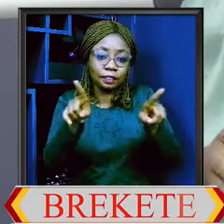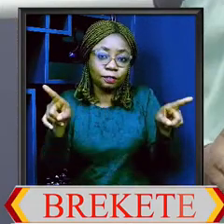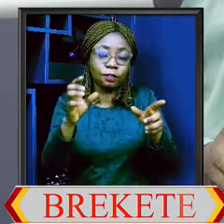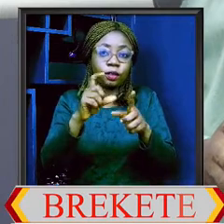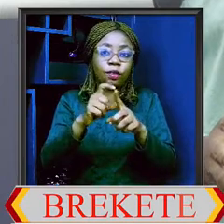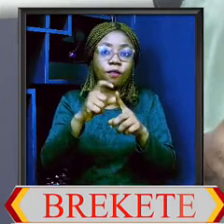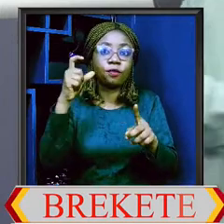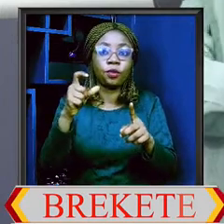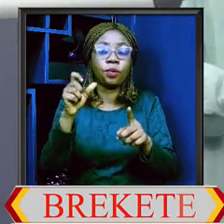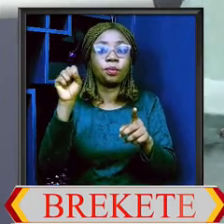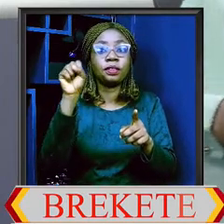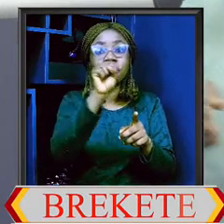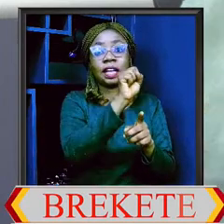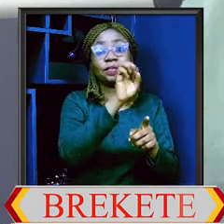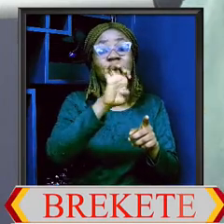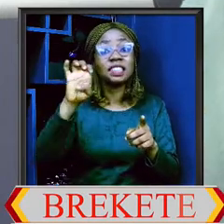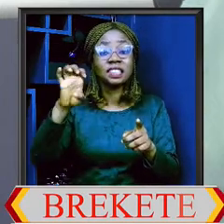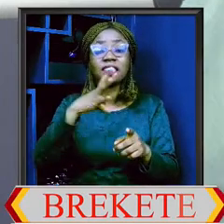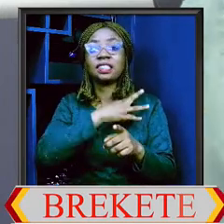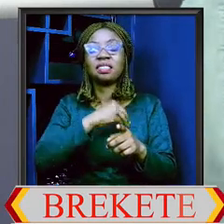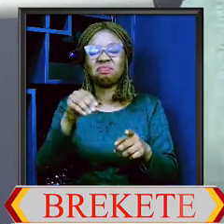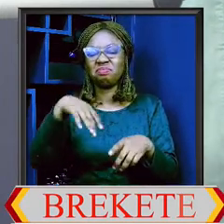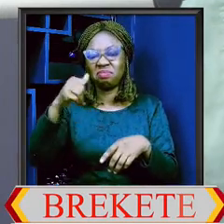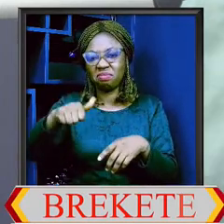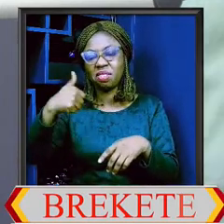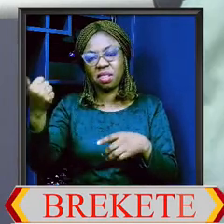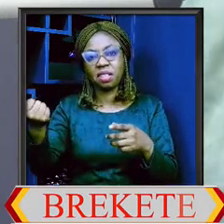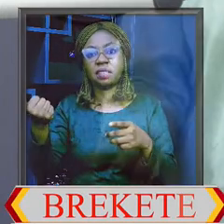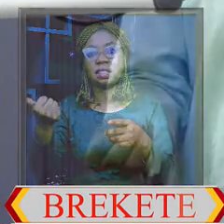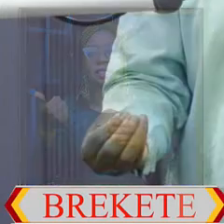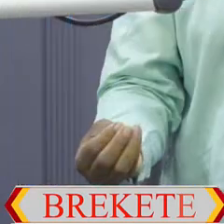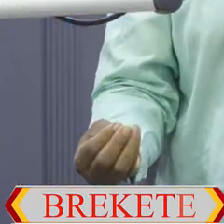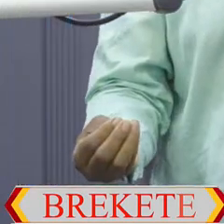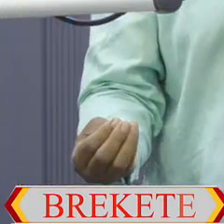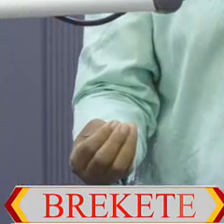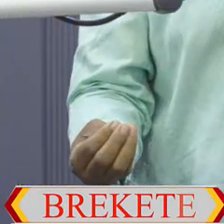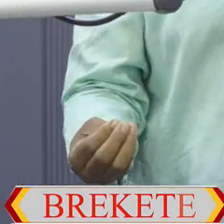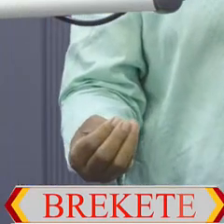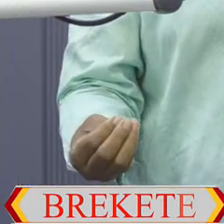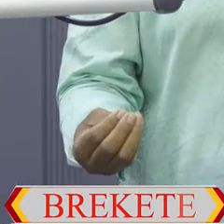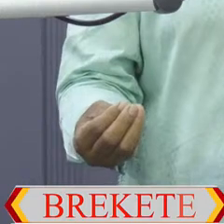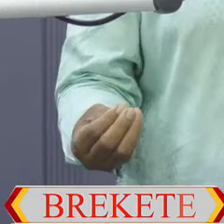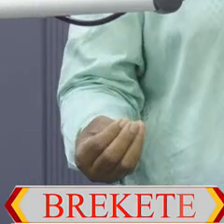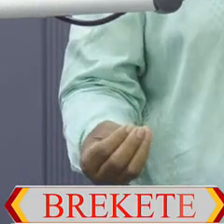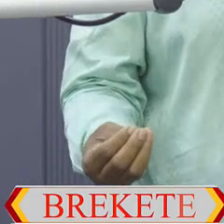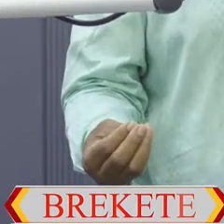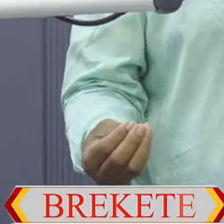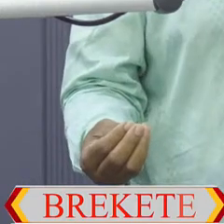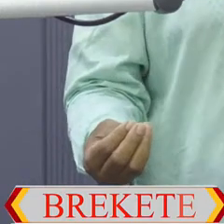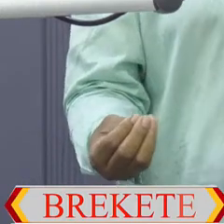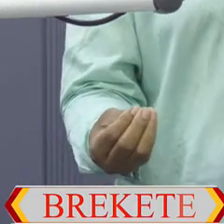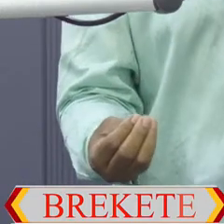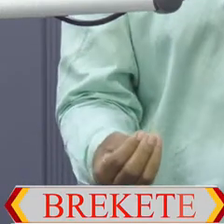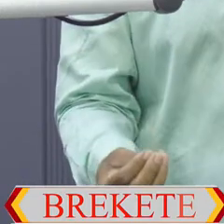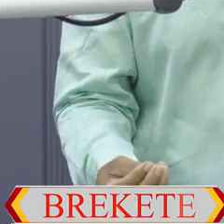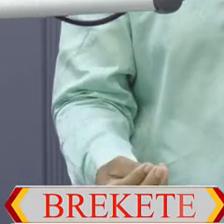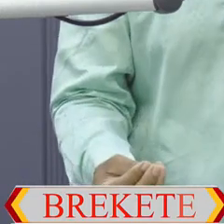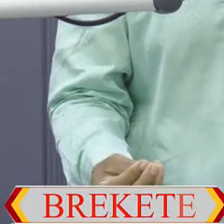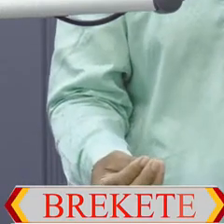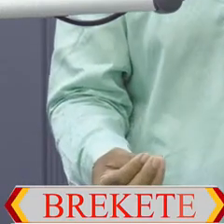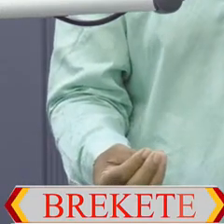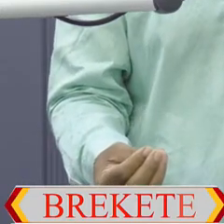Southeast yes sir it get slight slight difference differences way they in case know and it